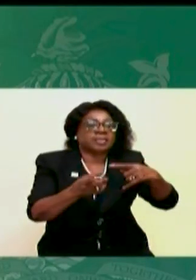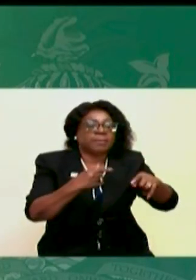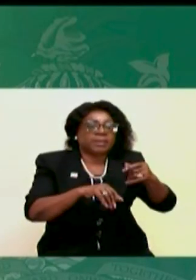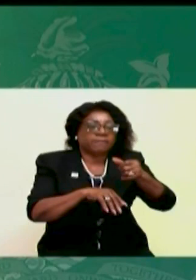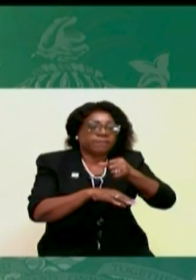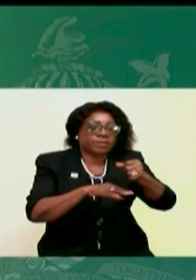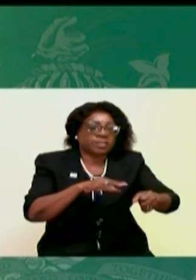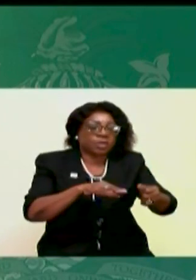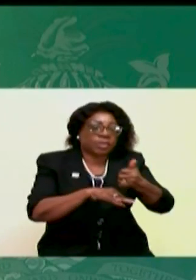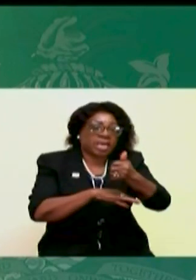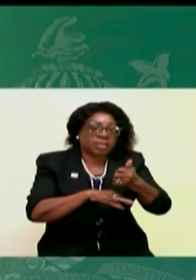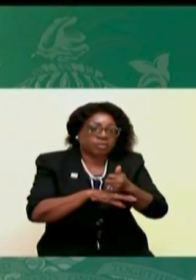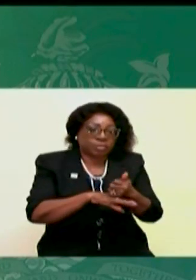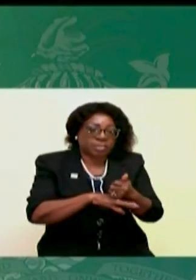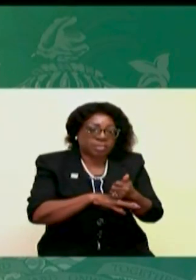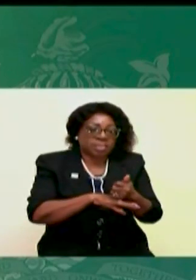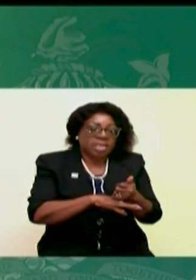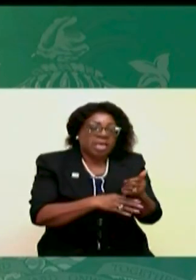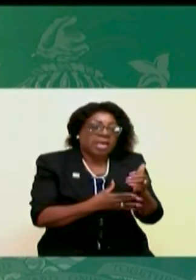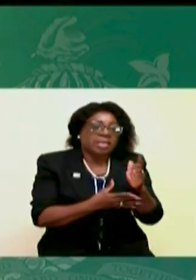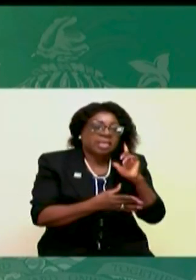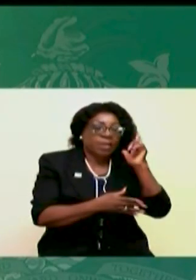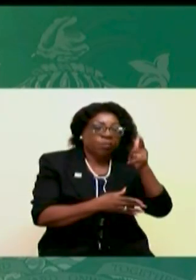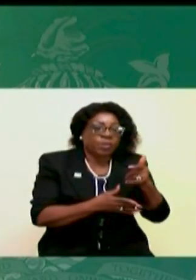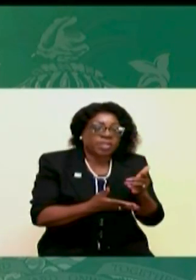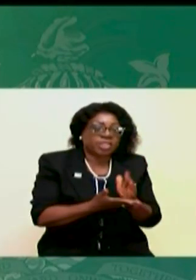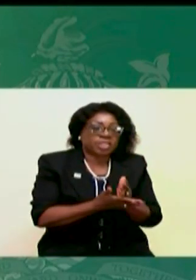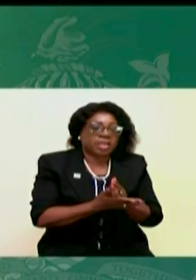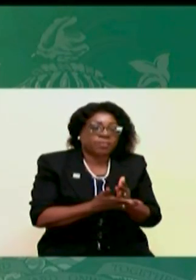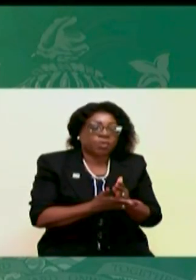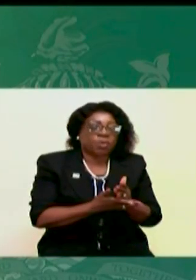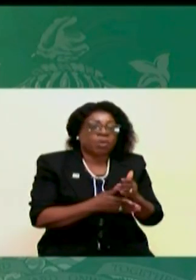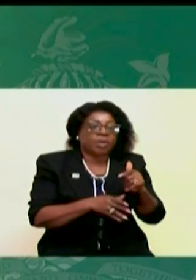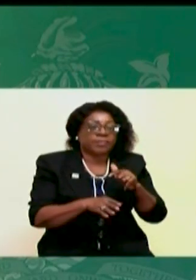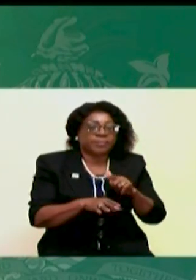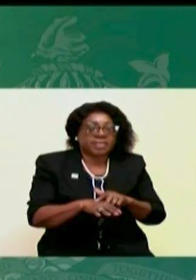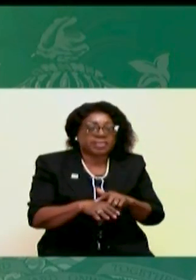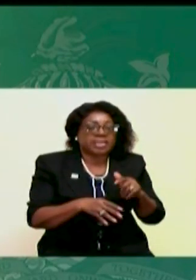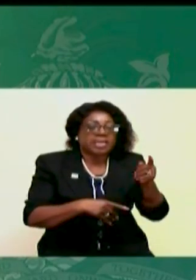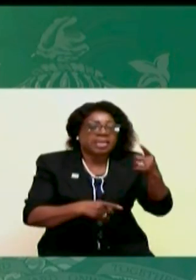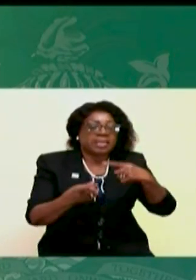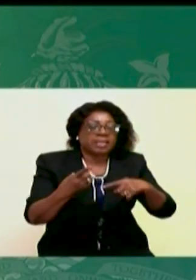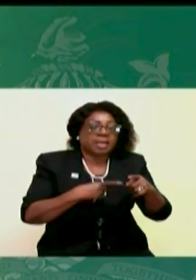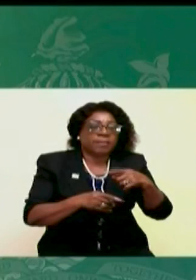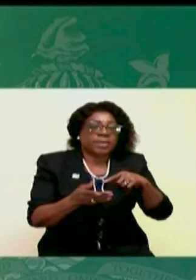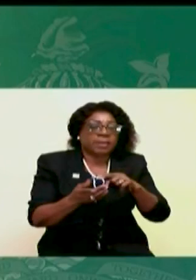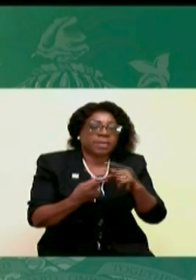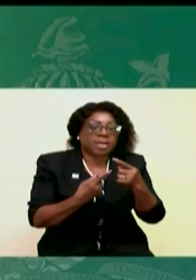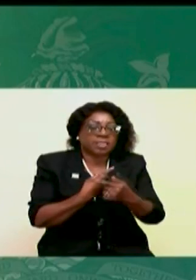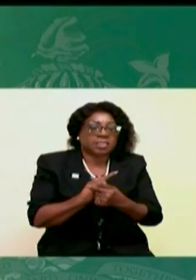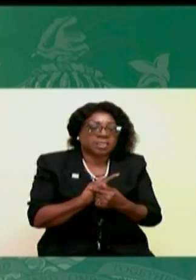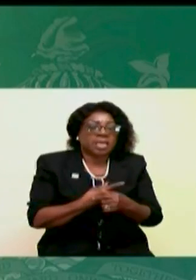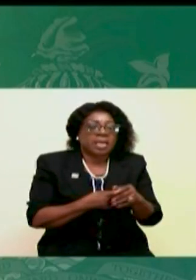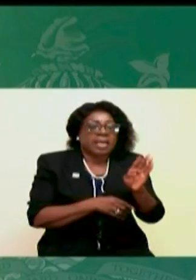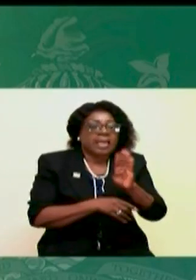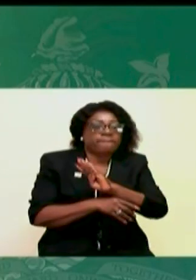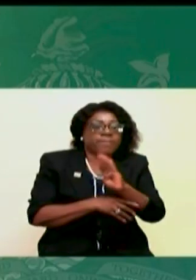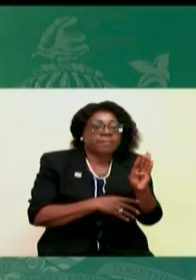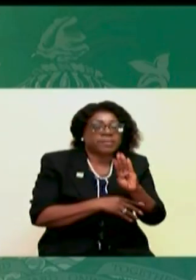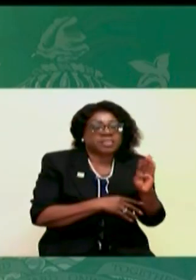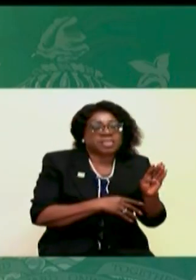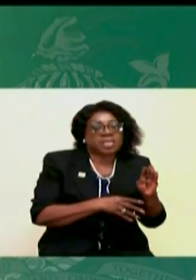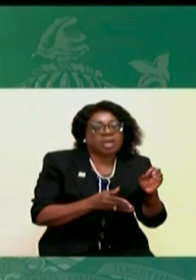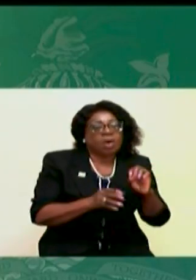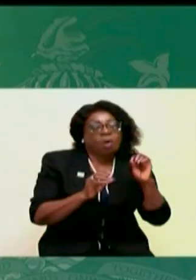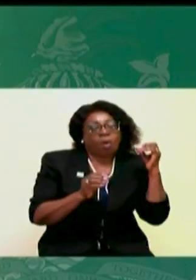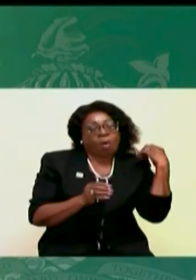are finalized, I can share more on this in the coming months. Also in South Andrus, a BAMSI office is opening as